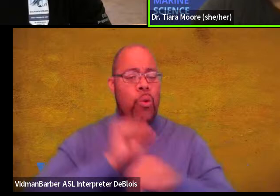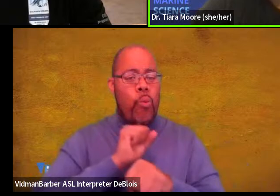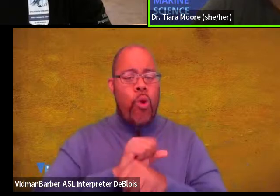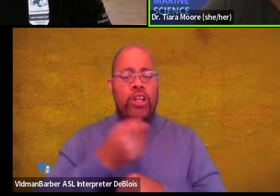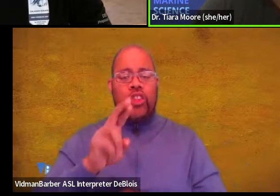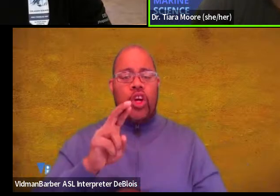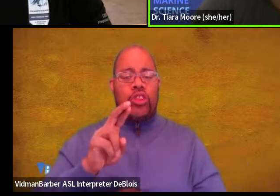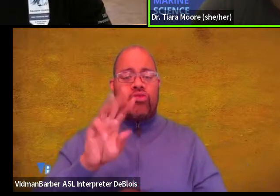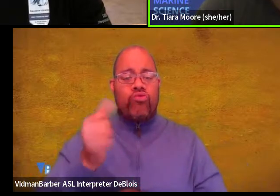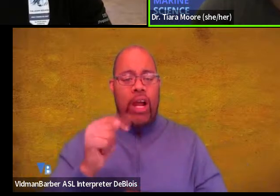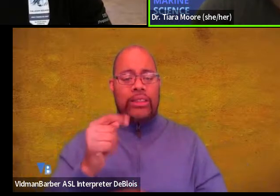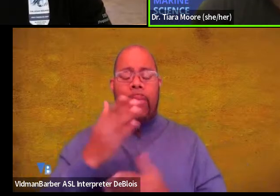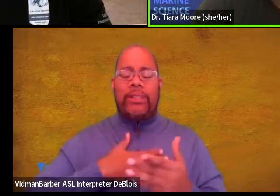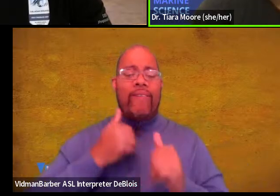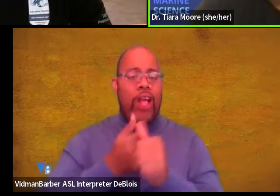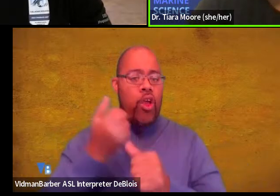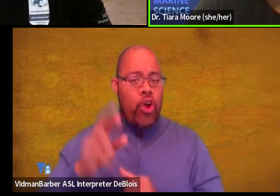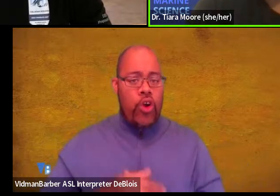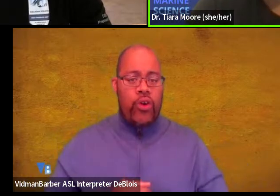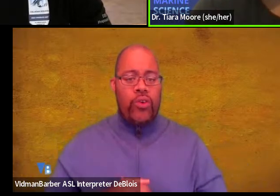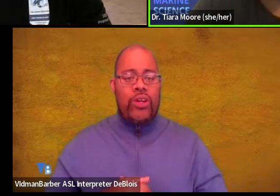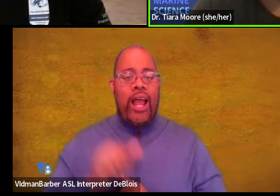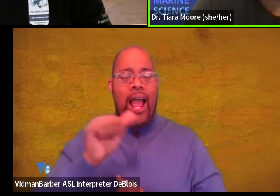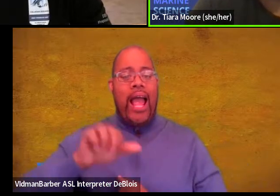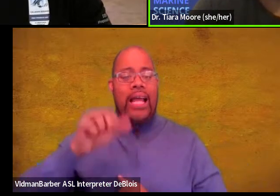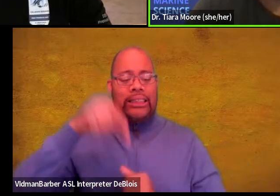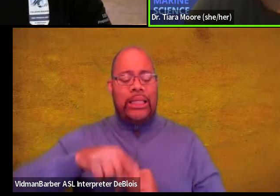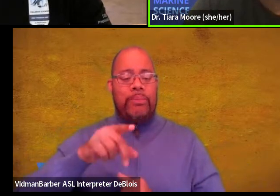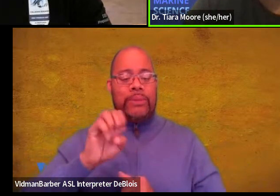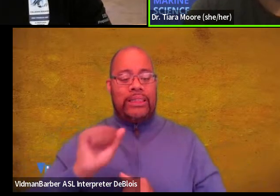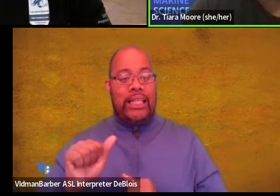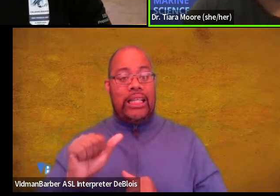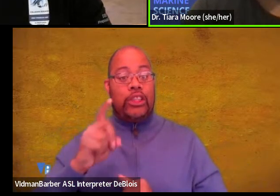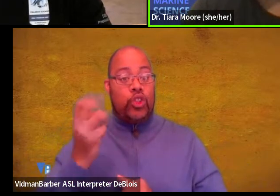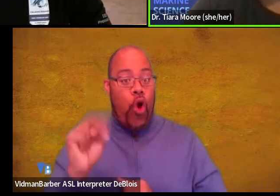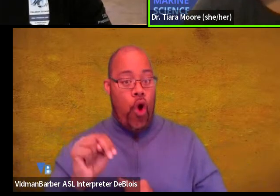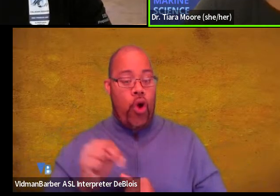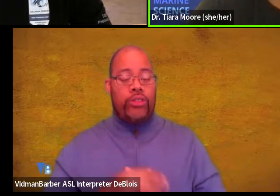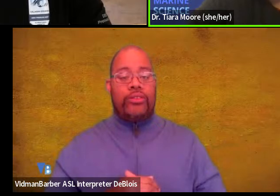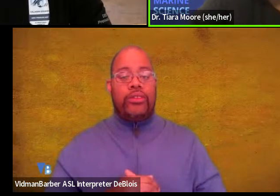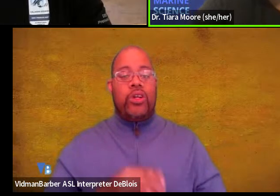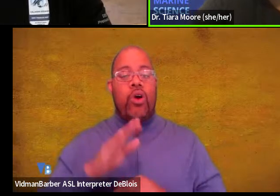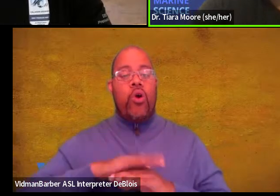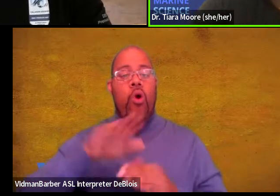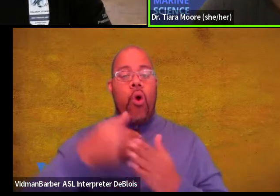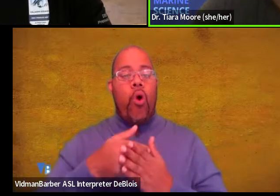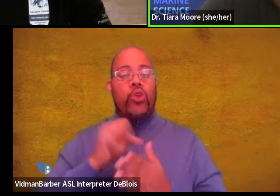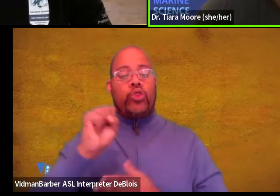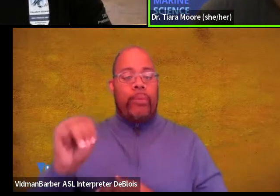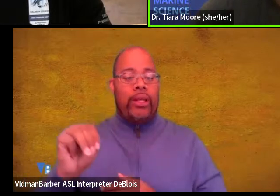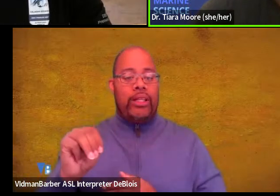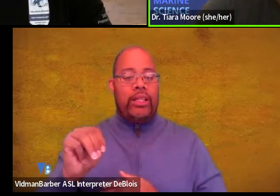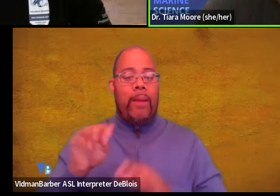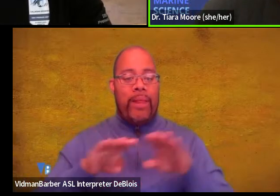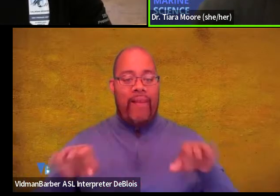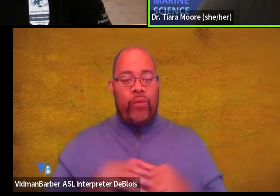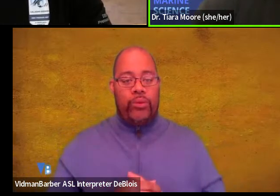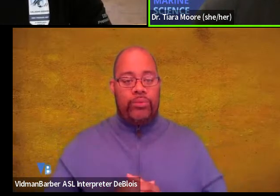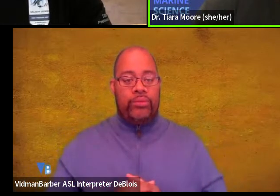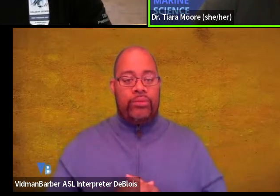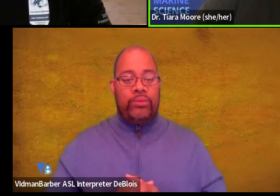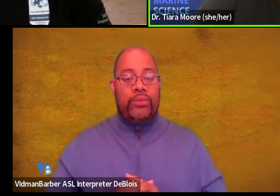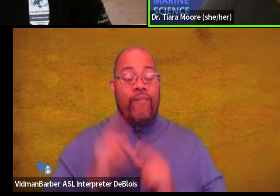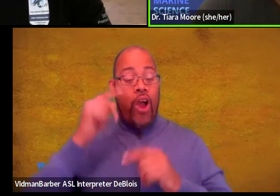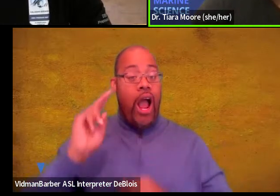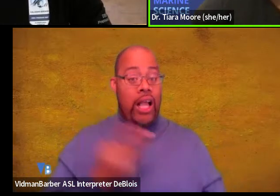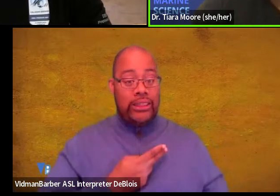of Dr. Wright, please follow her at Deep Sea Dawn. Yes, Deep Sea Dawn on all social media platforms.